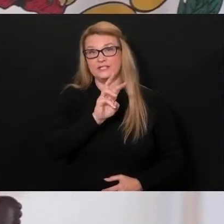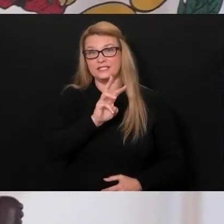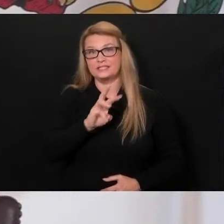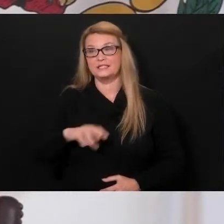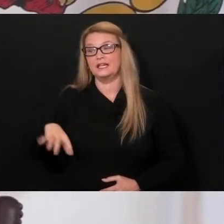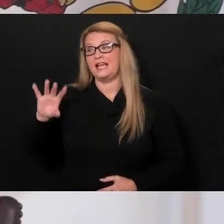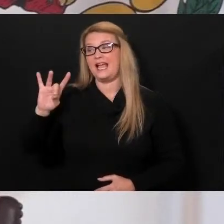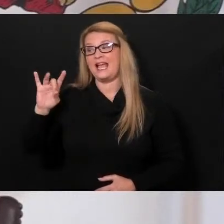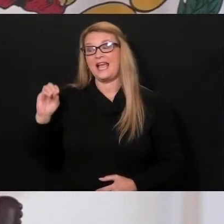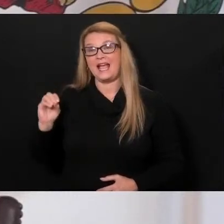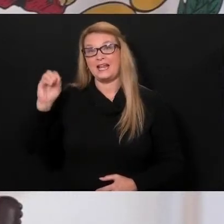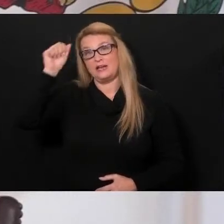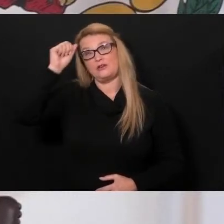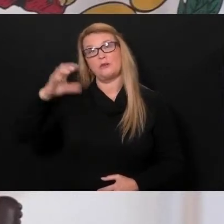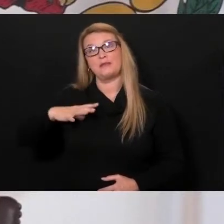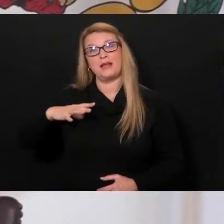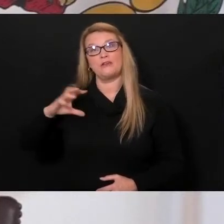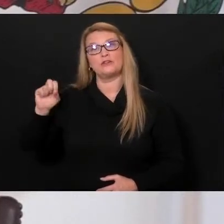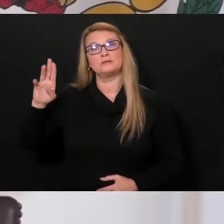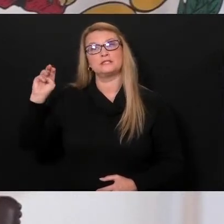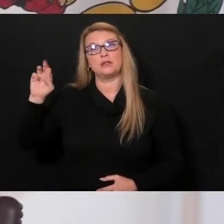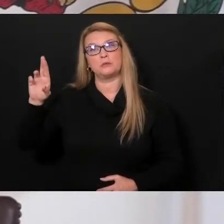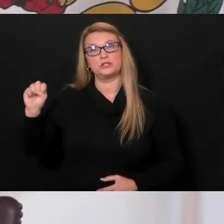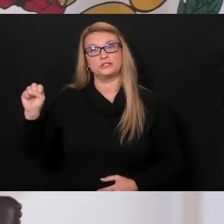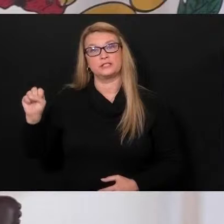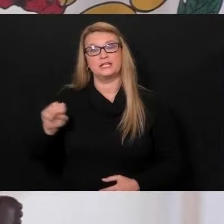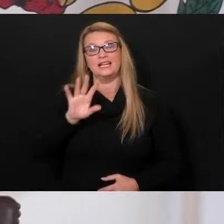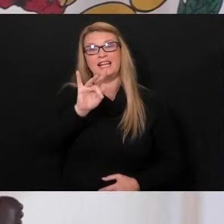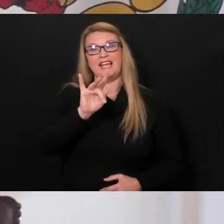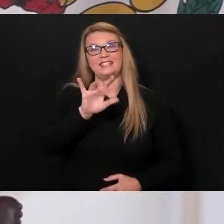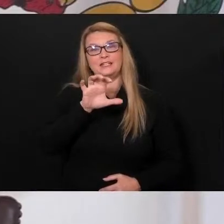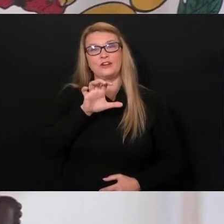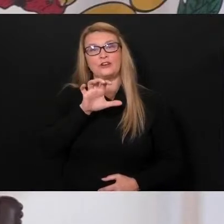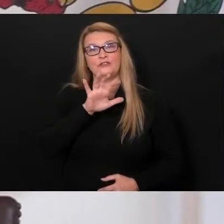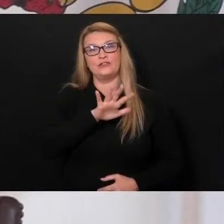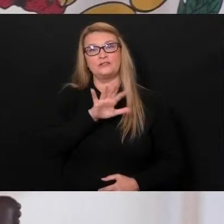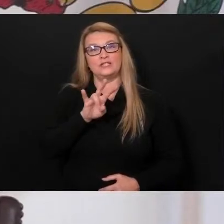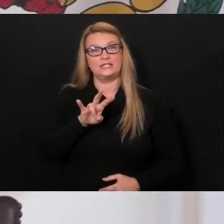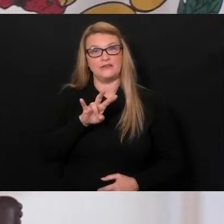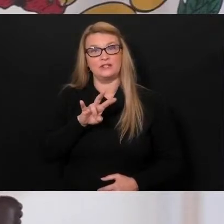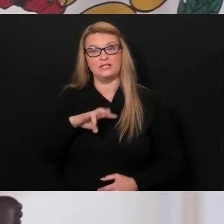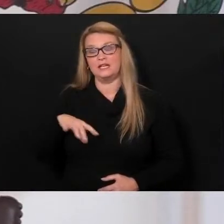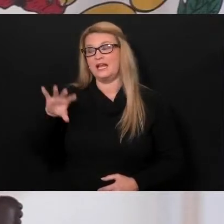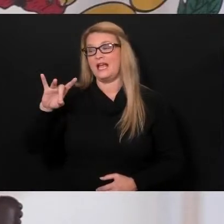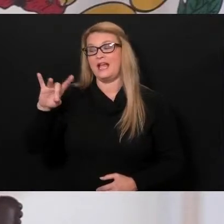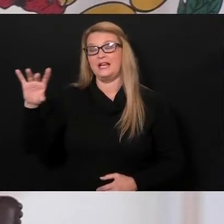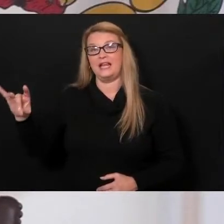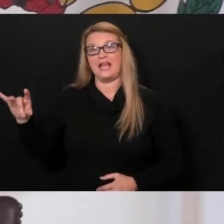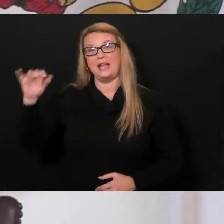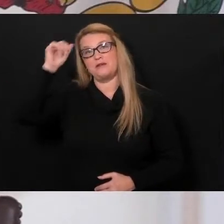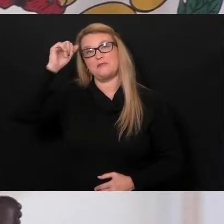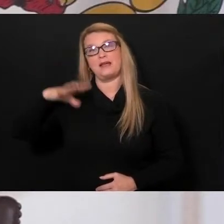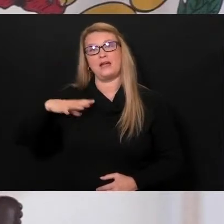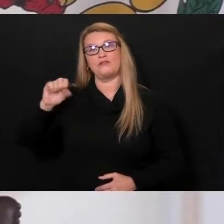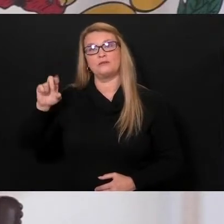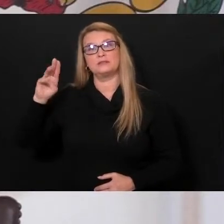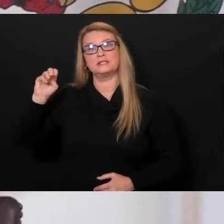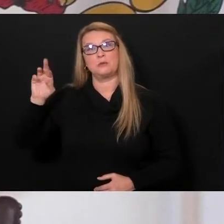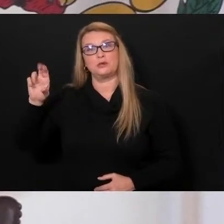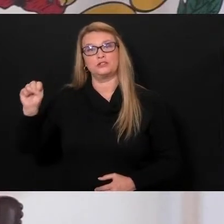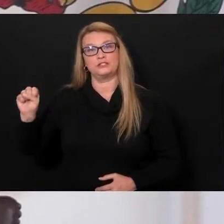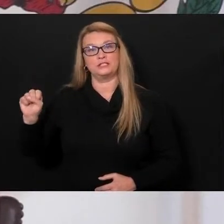is an 80-year-old male from Summers County. Our 1857th death is an 88-year-old male from Summers